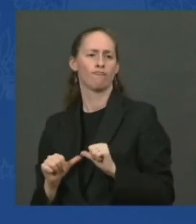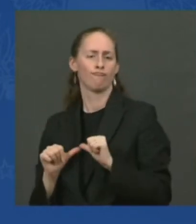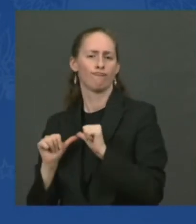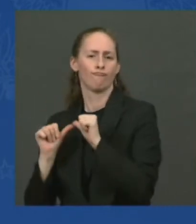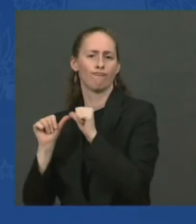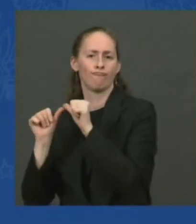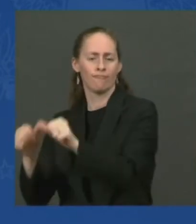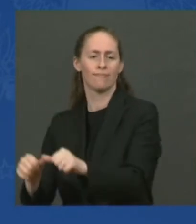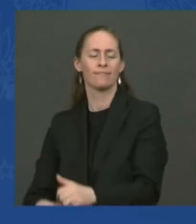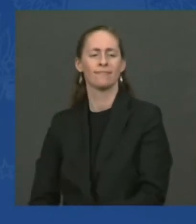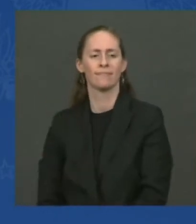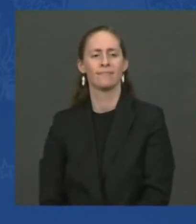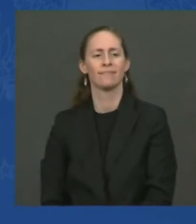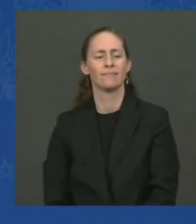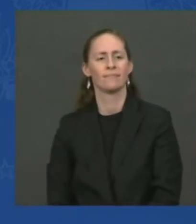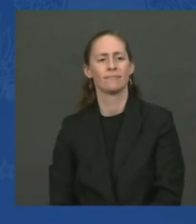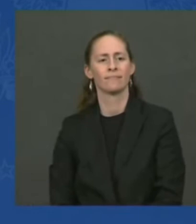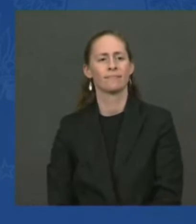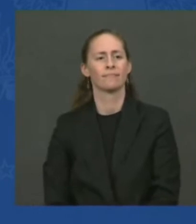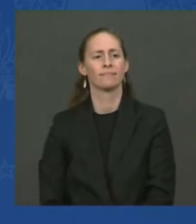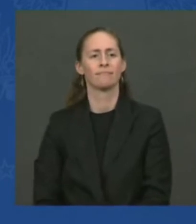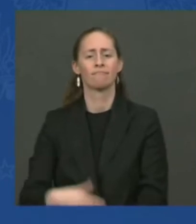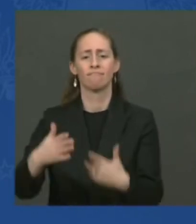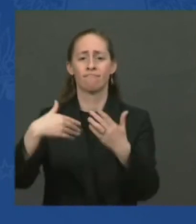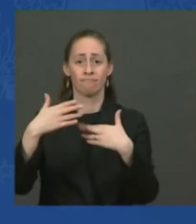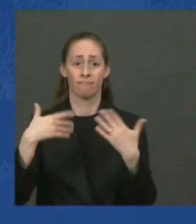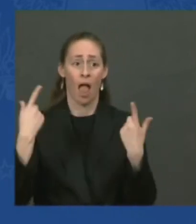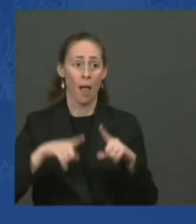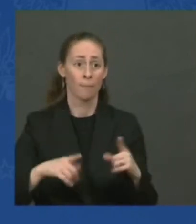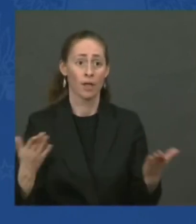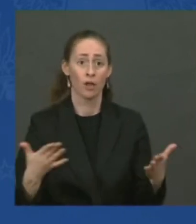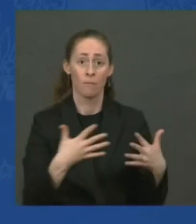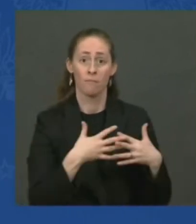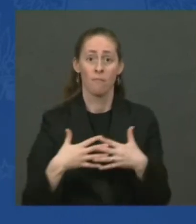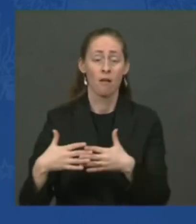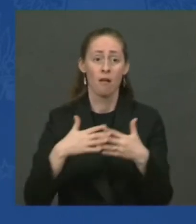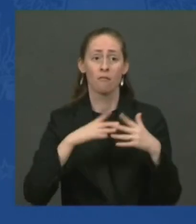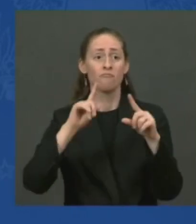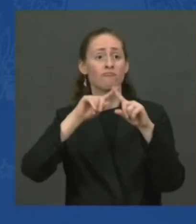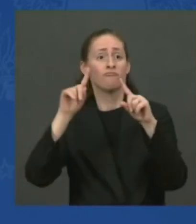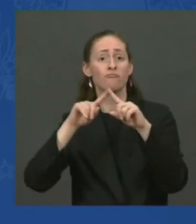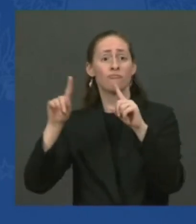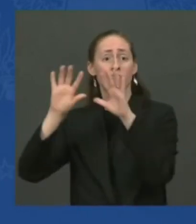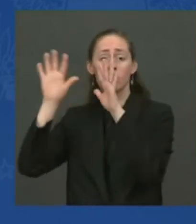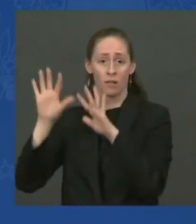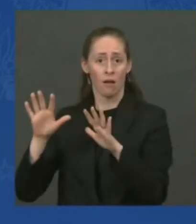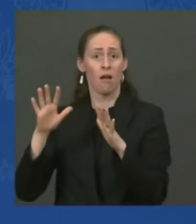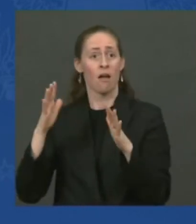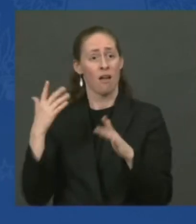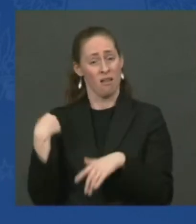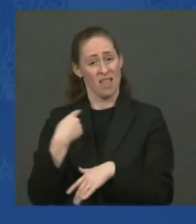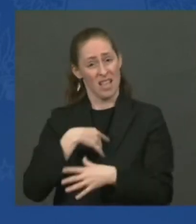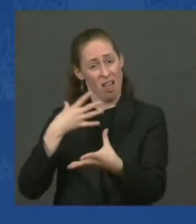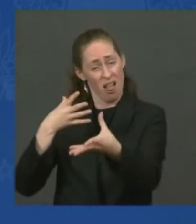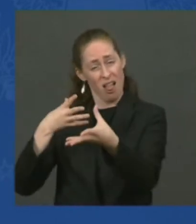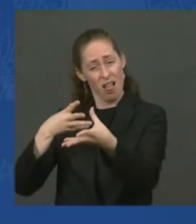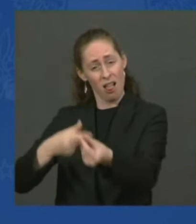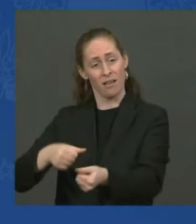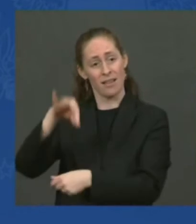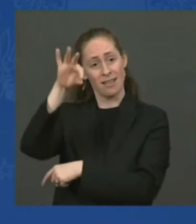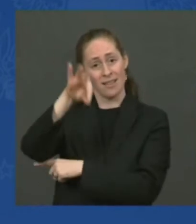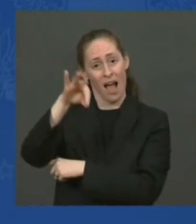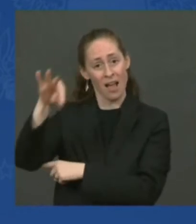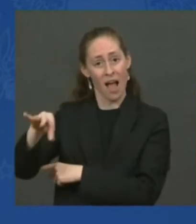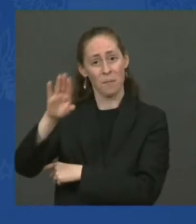extreme weather events, lost $99 billion in the United States alone in damage. After